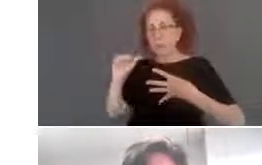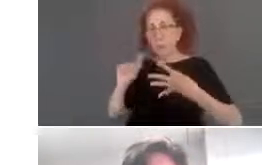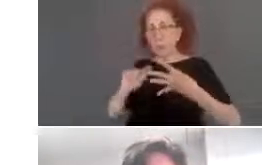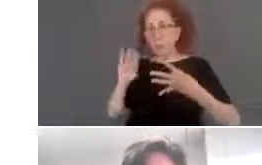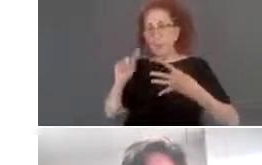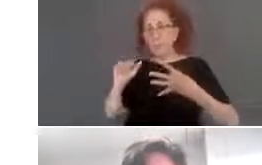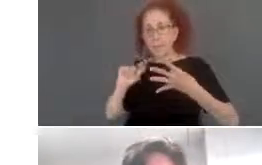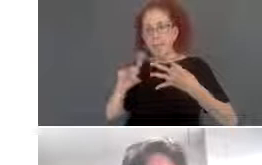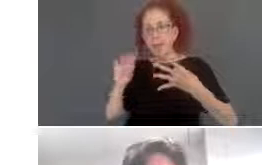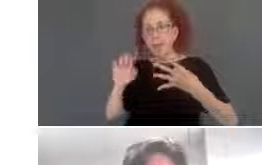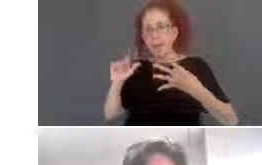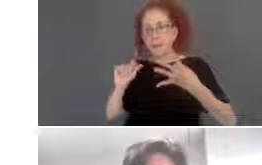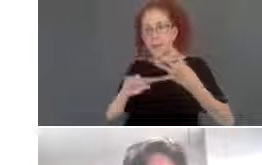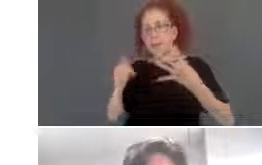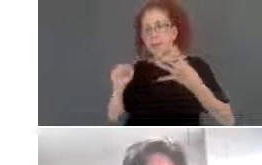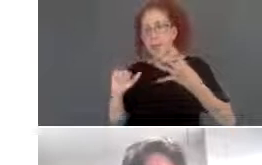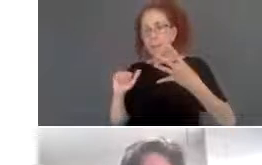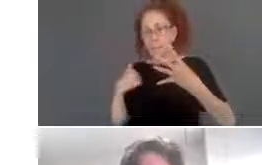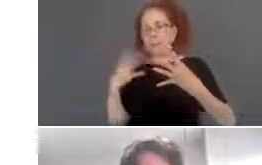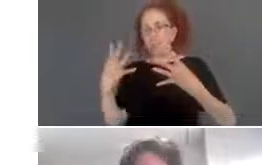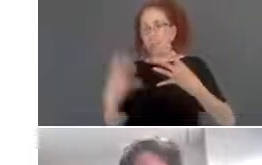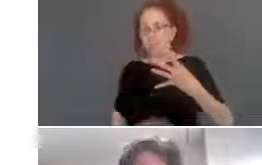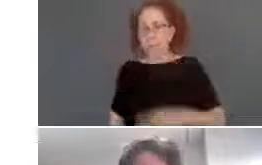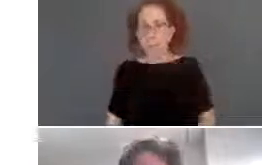beta, delta, and gamma.